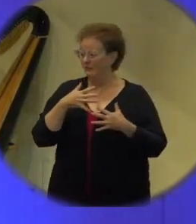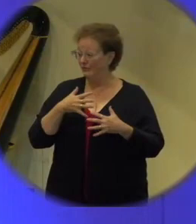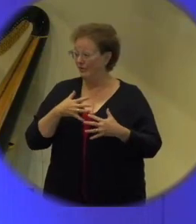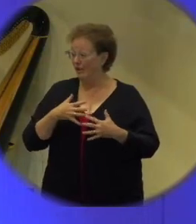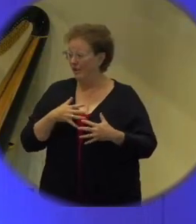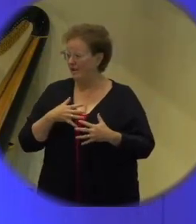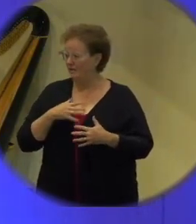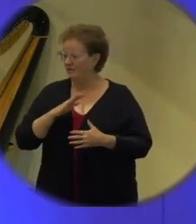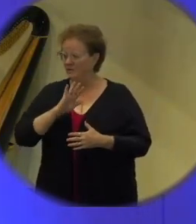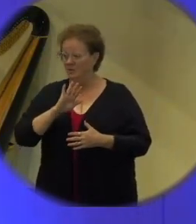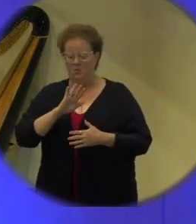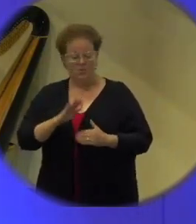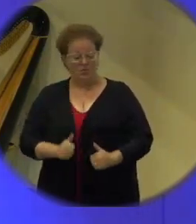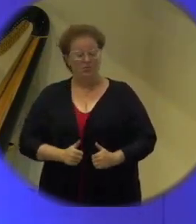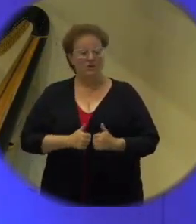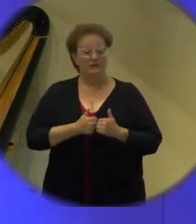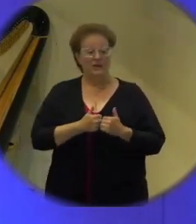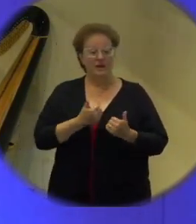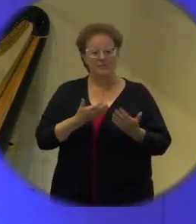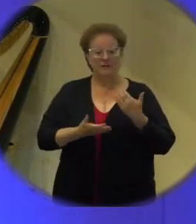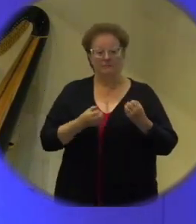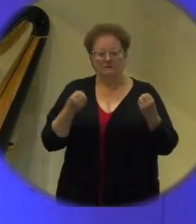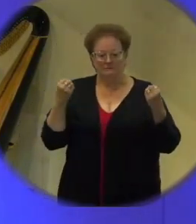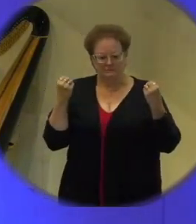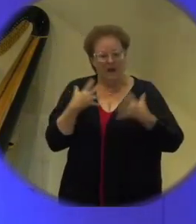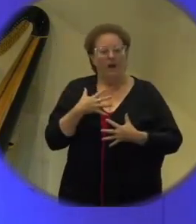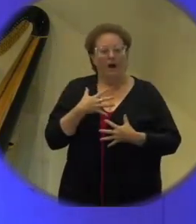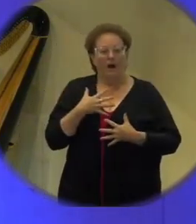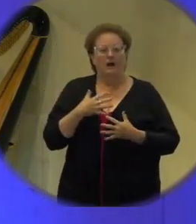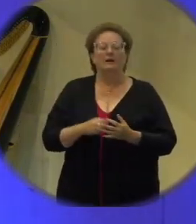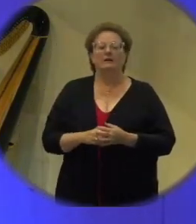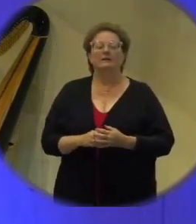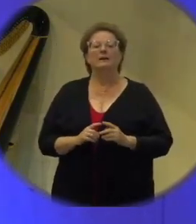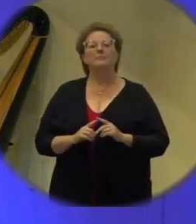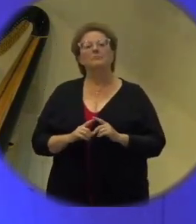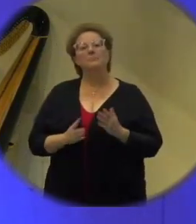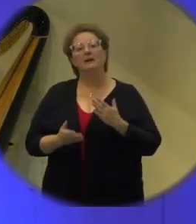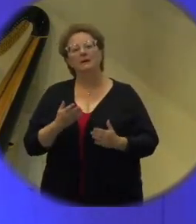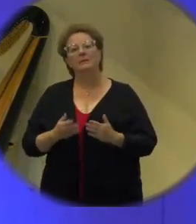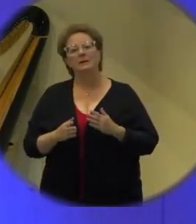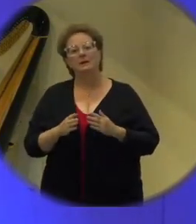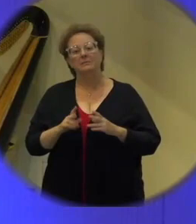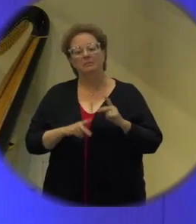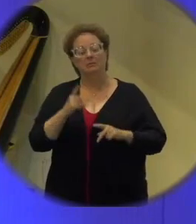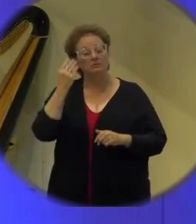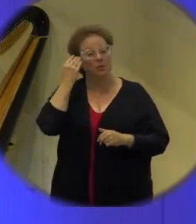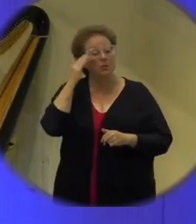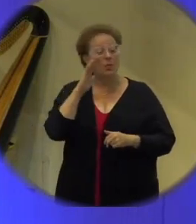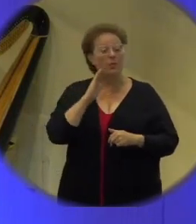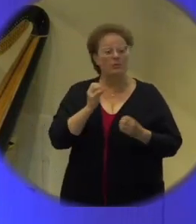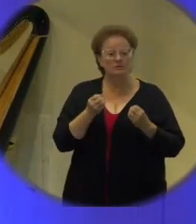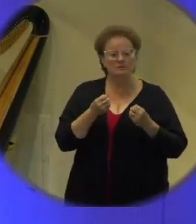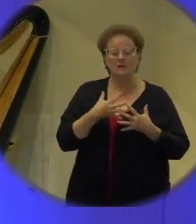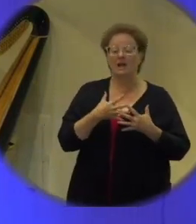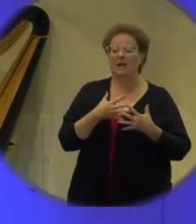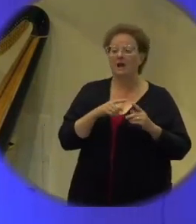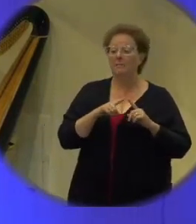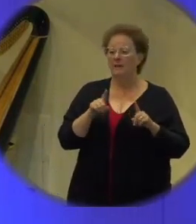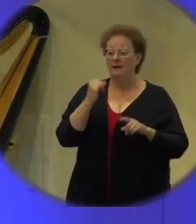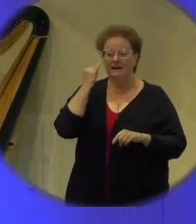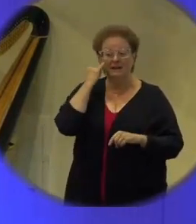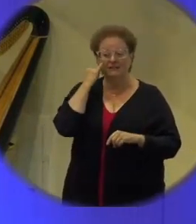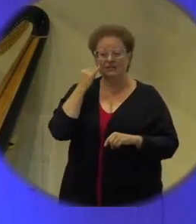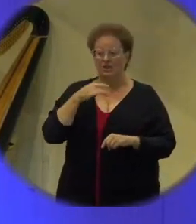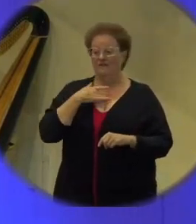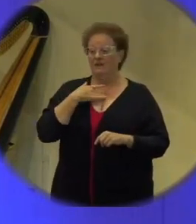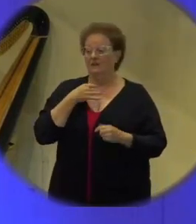what's going on in your life right now, you might be terrified of some things. Maybe people don't even know that you're scared. Well, if you are,